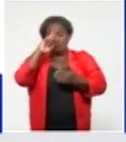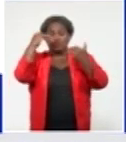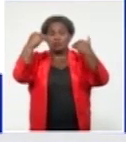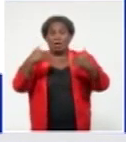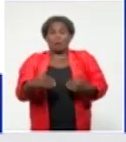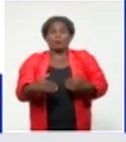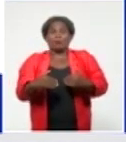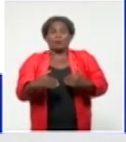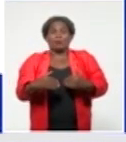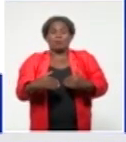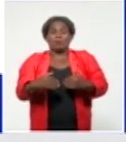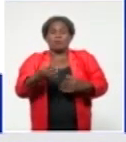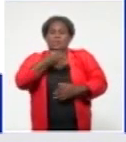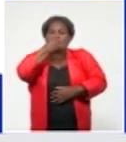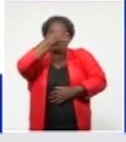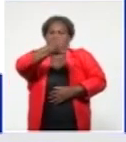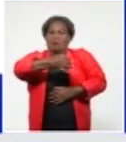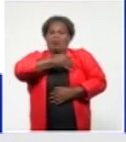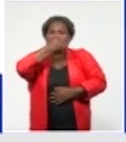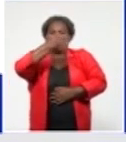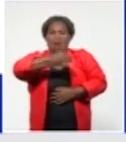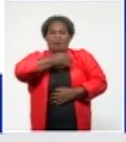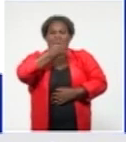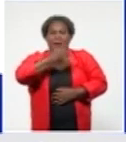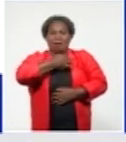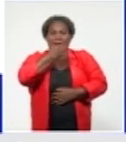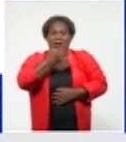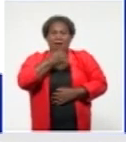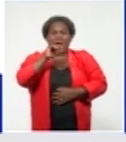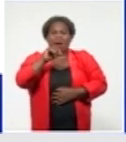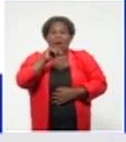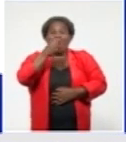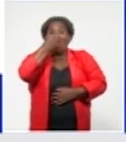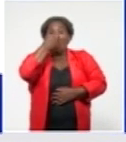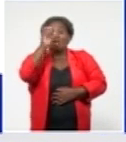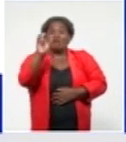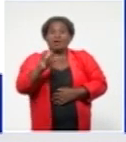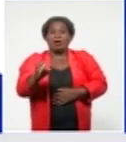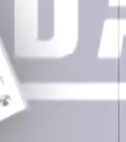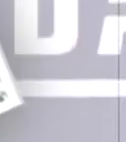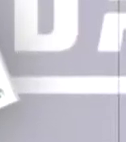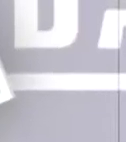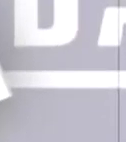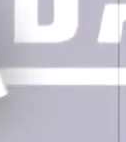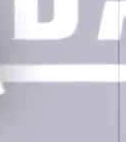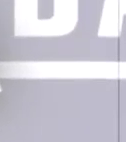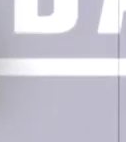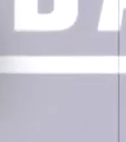2016. So this is the report on the situation of Cuba and the rest of the world.